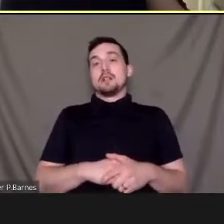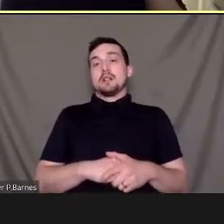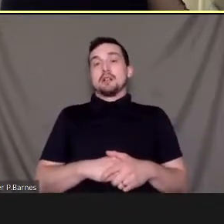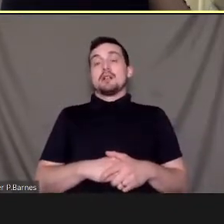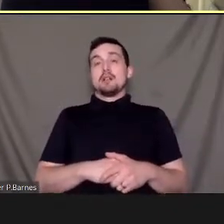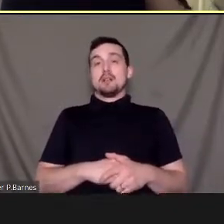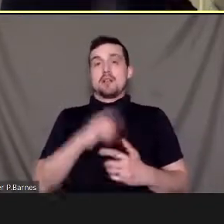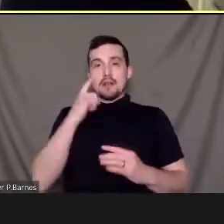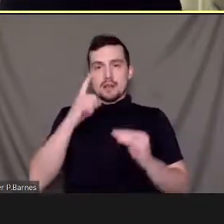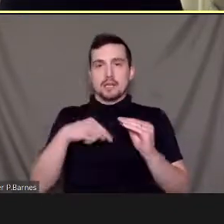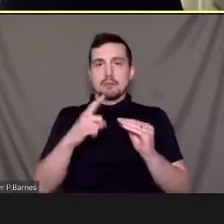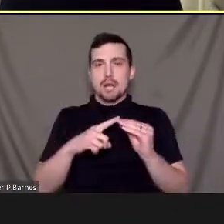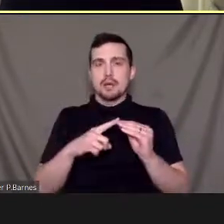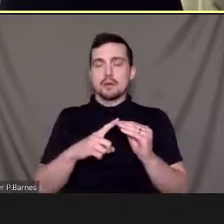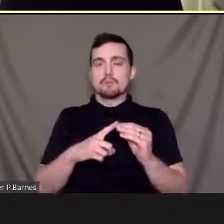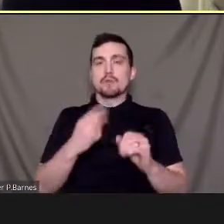usability.